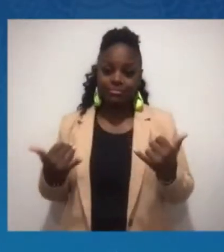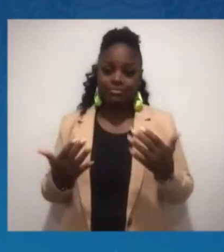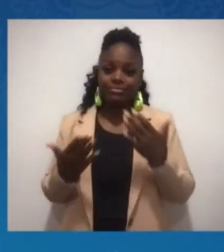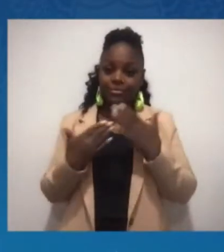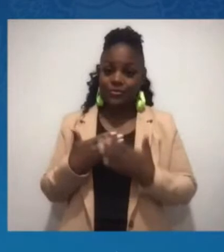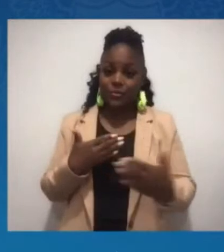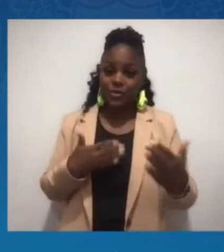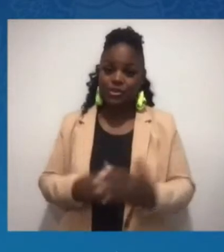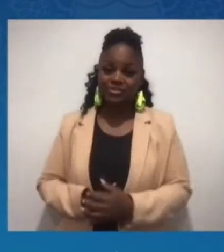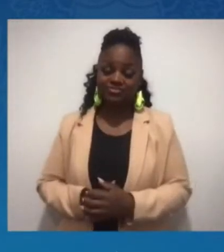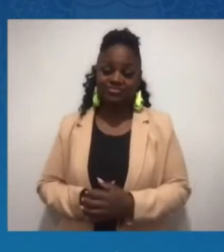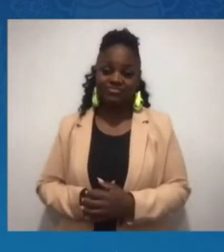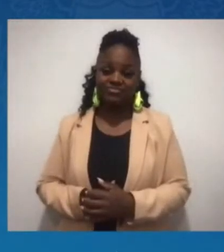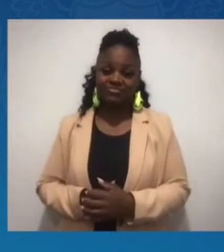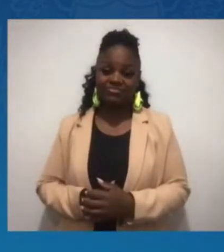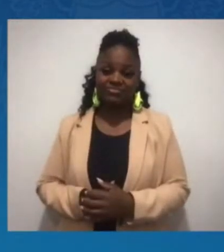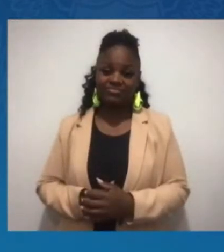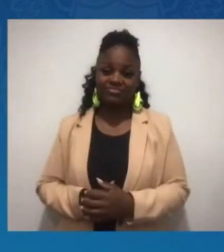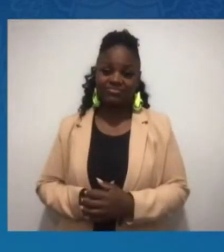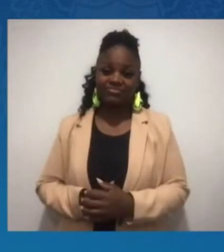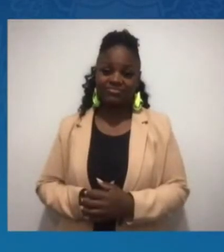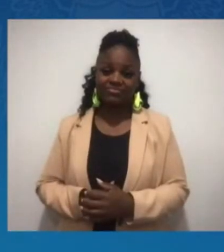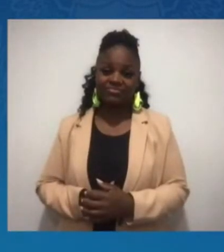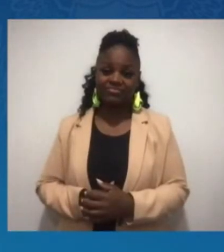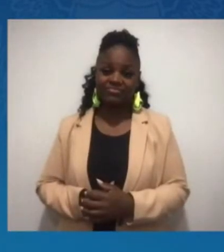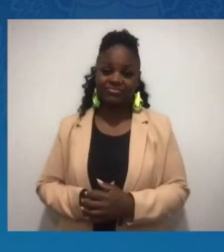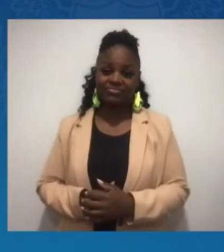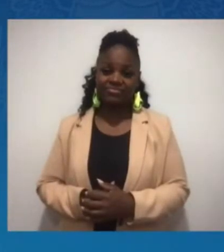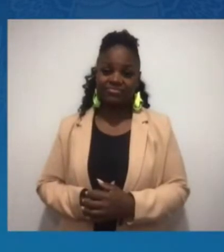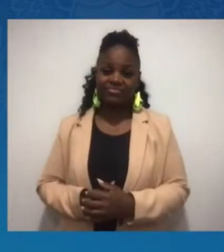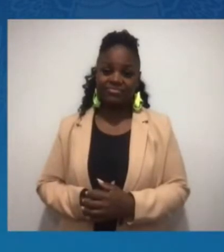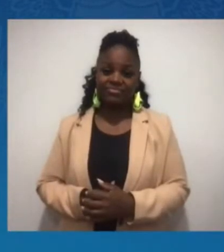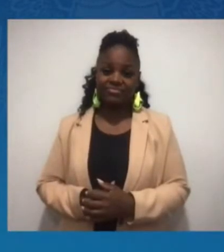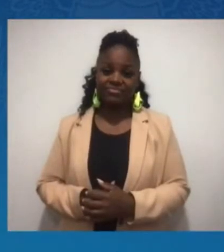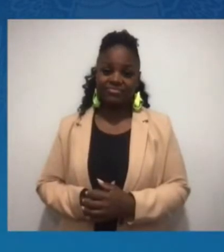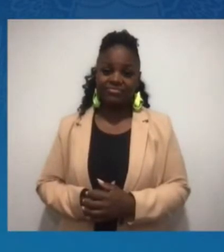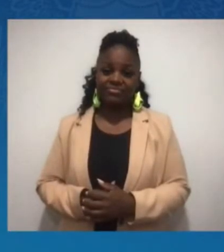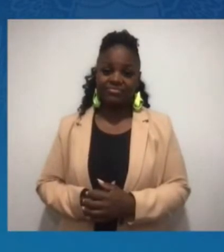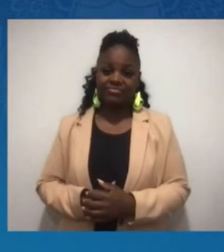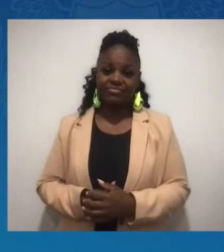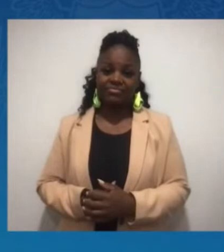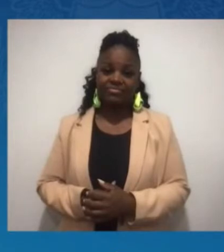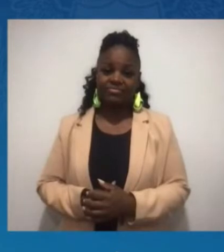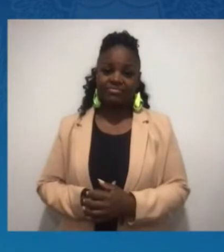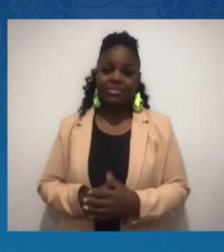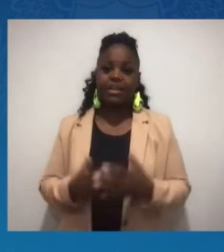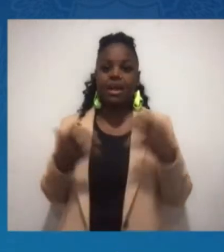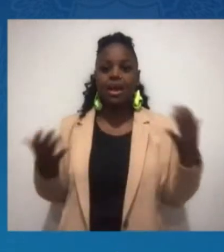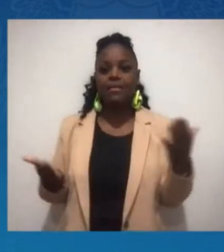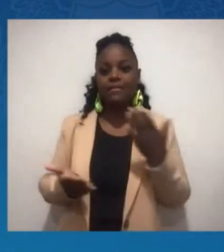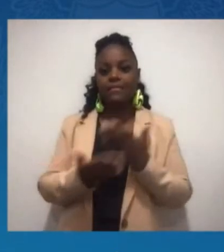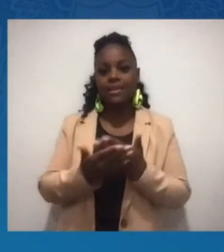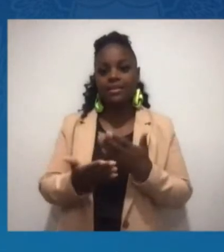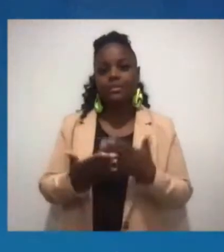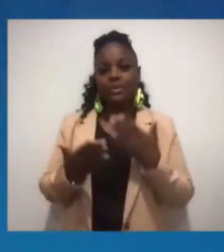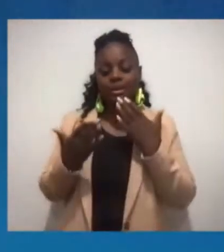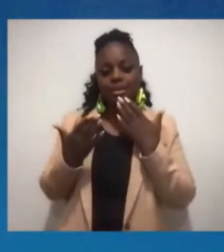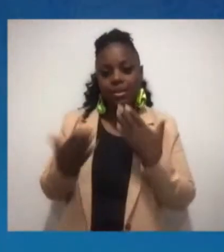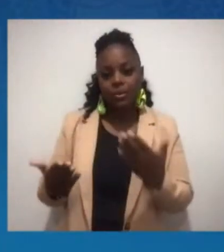Thank you. I would say puras truths, a lot of facts. Yes, thank you. In June